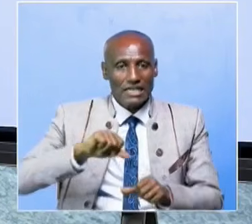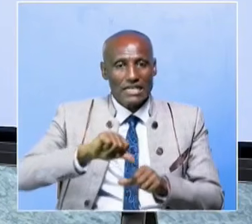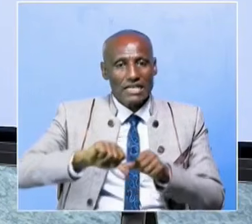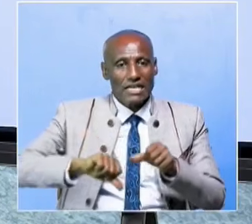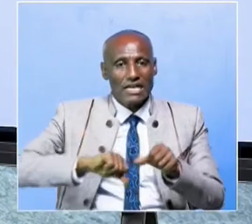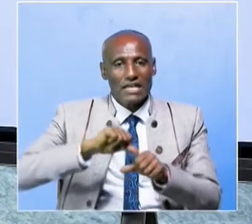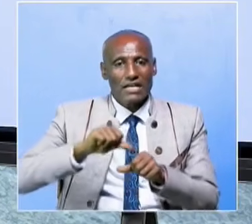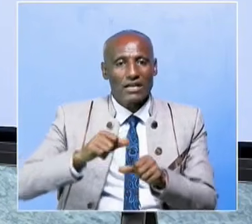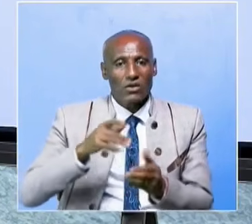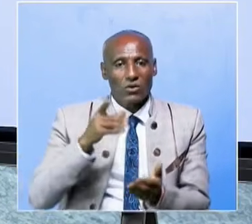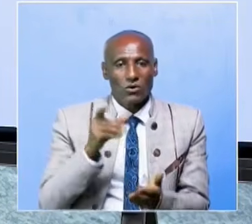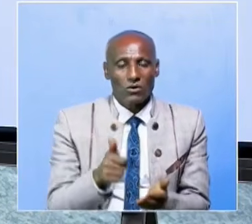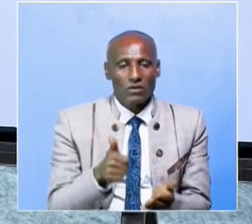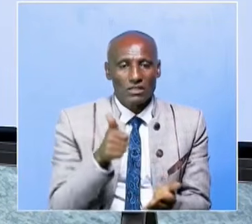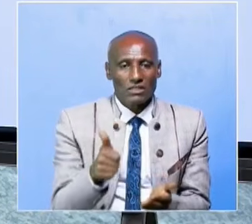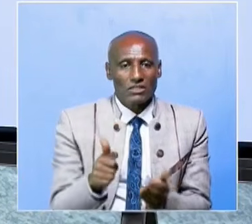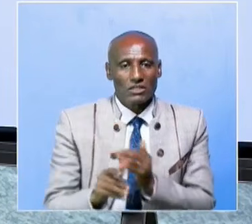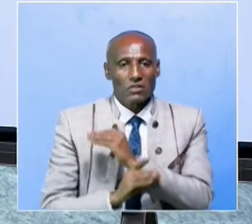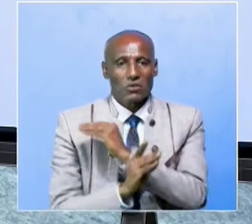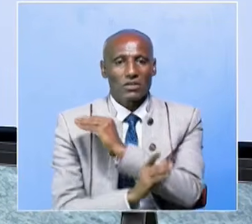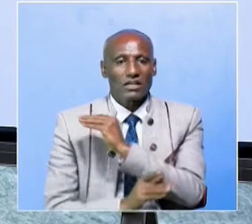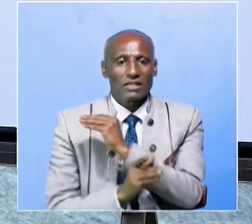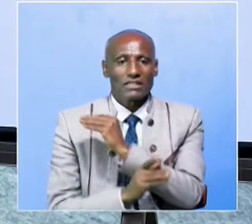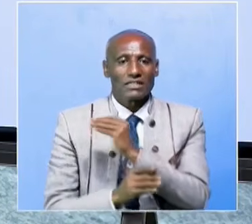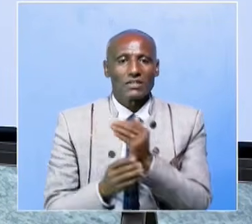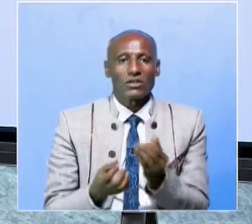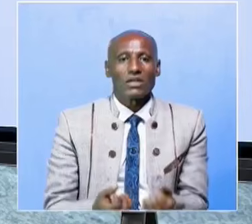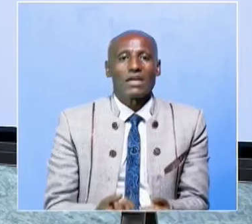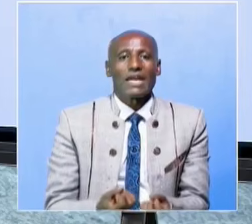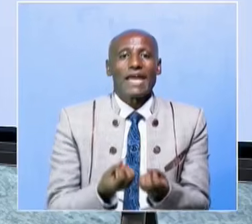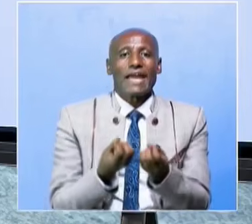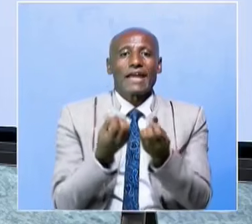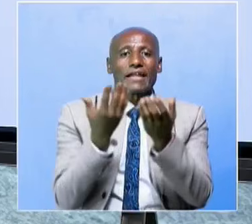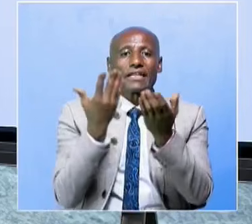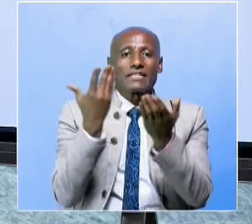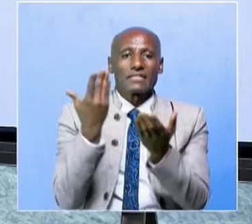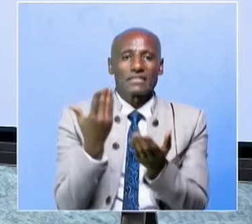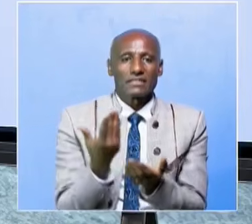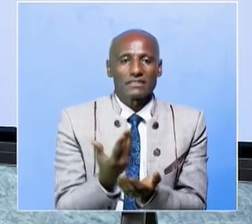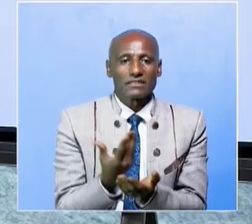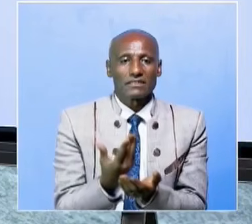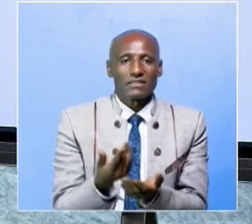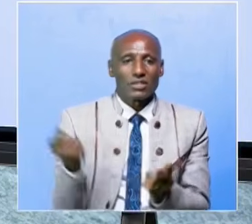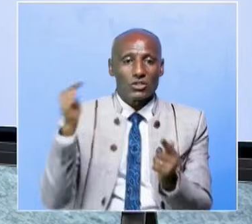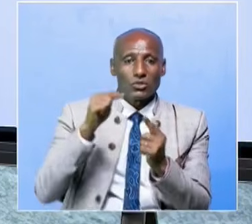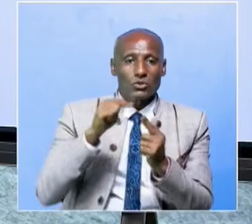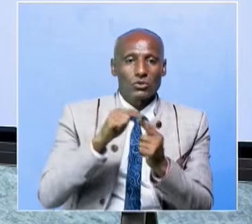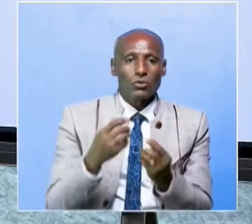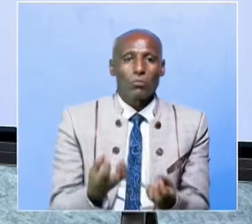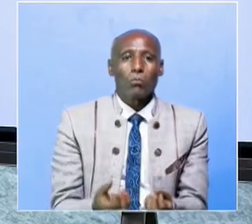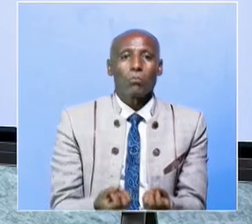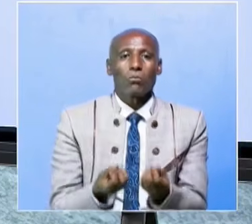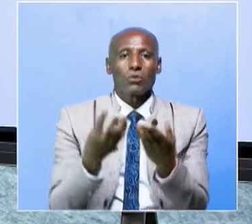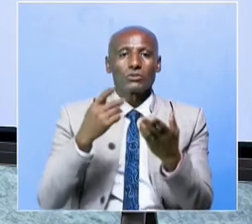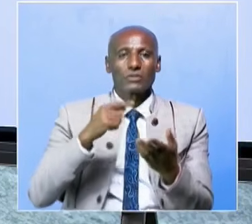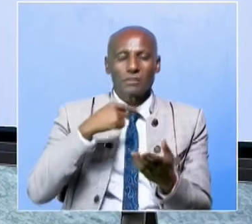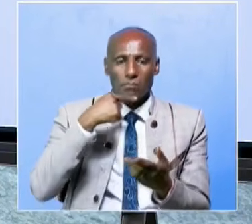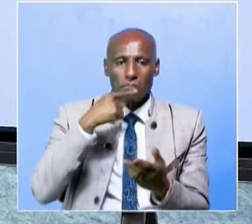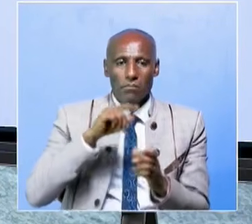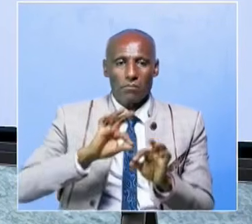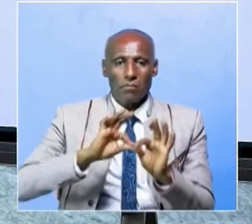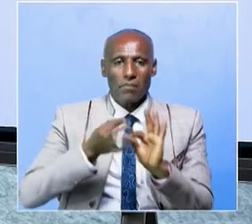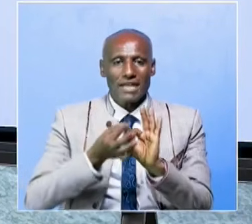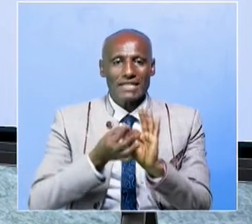certain city or country is increasing. So to boost means the act of